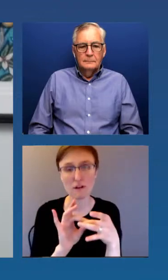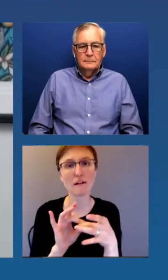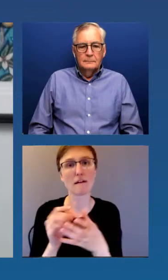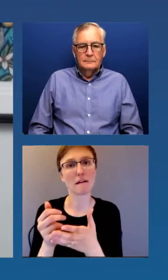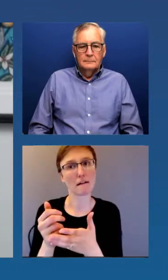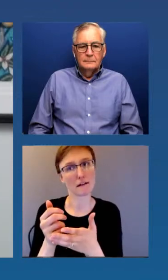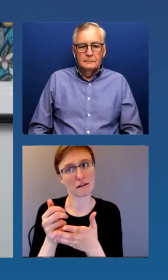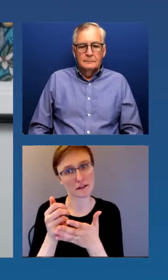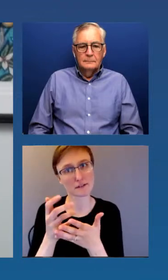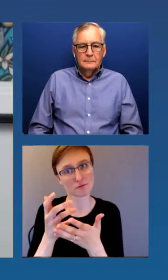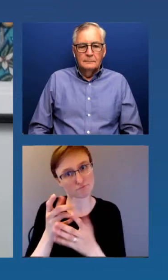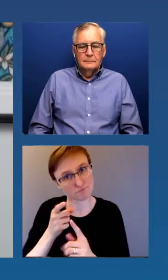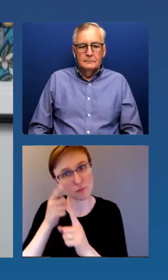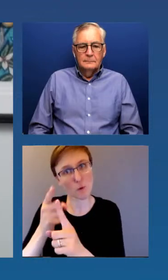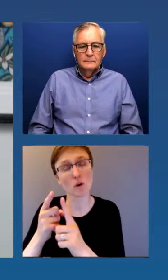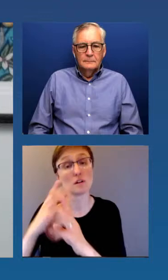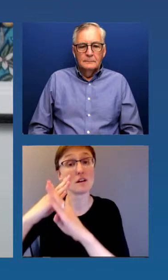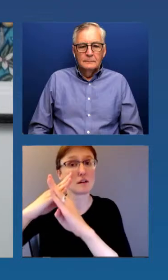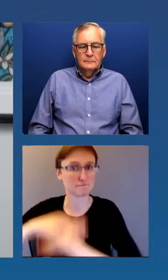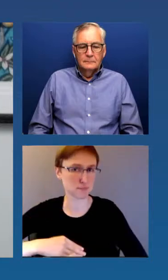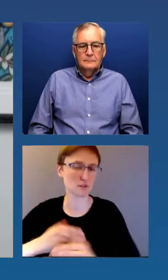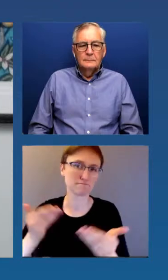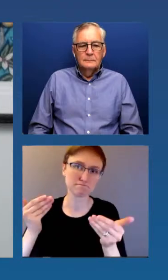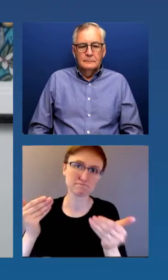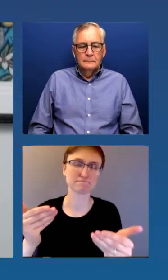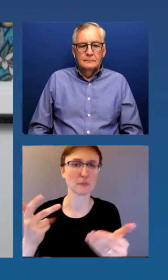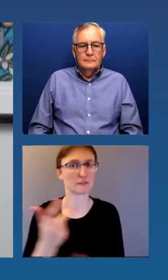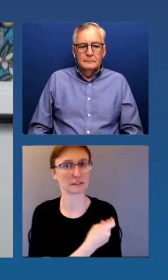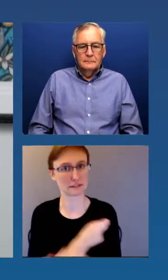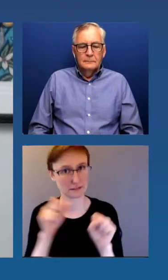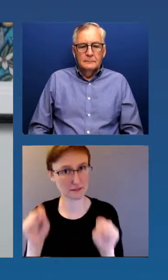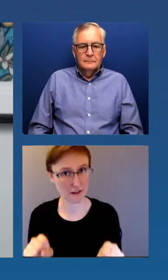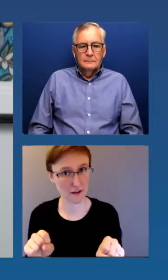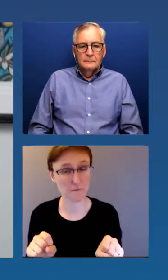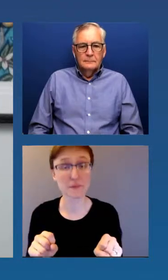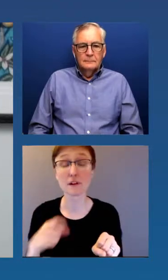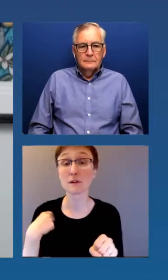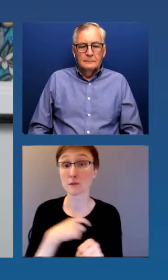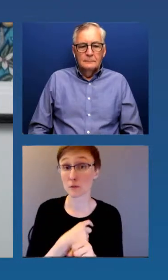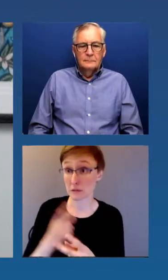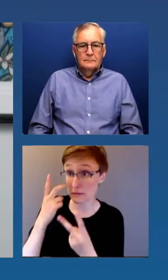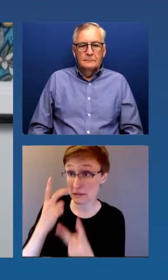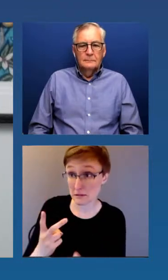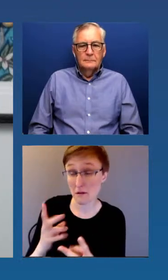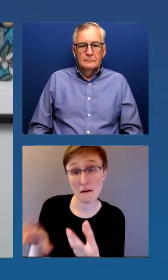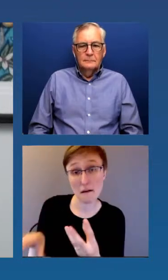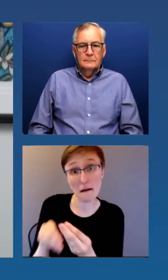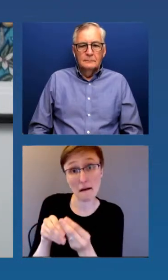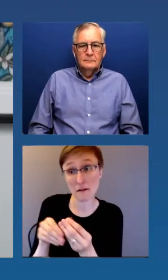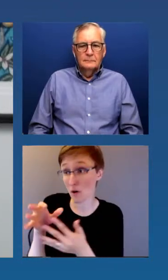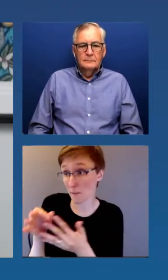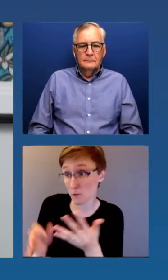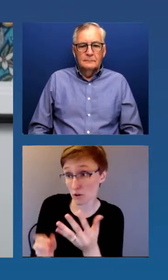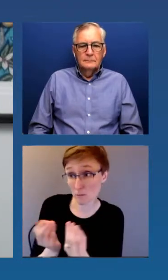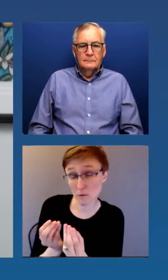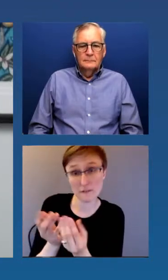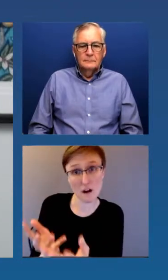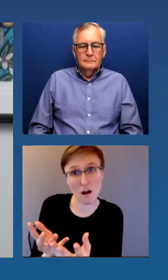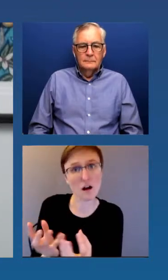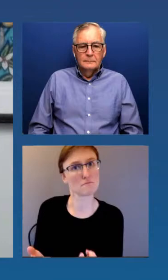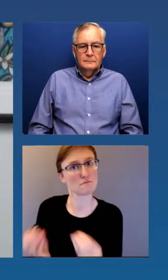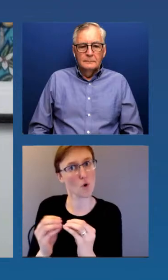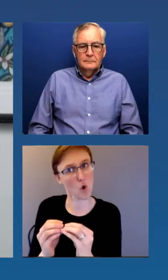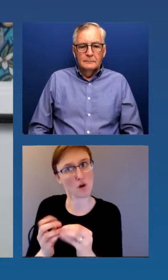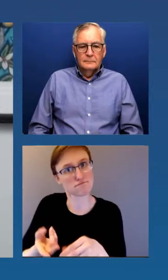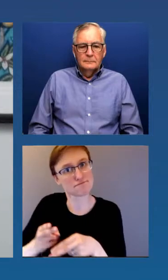are seeing the coverage rates in disadvantaged communities grow as more options are added. All health